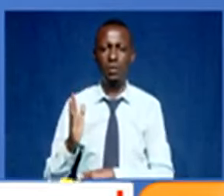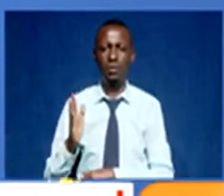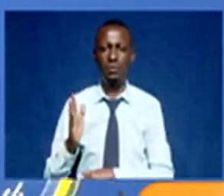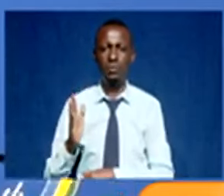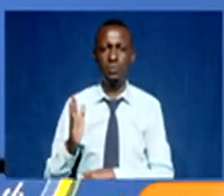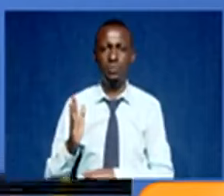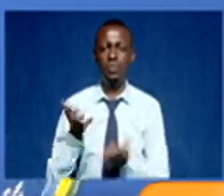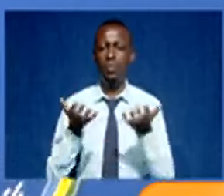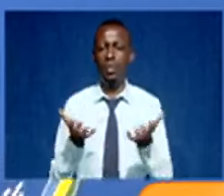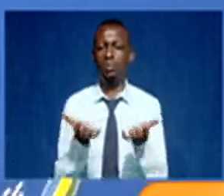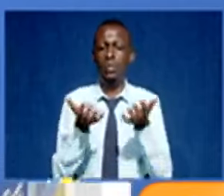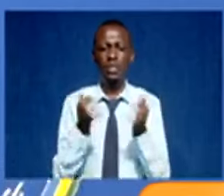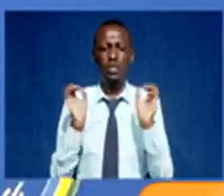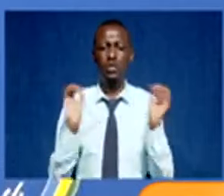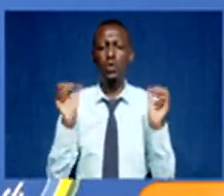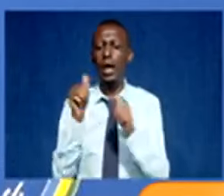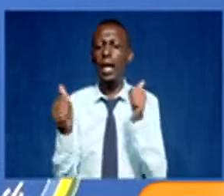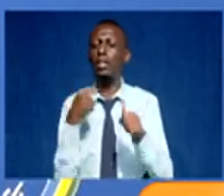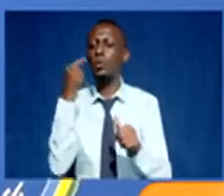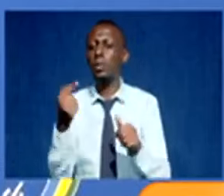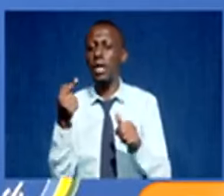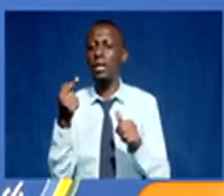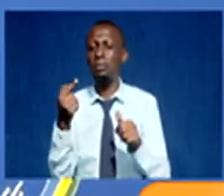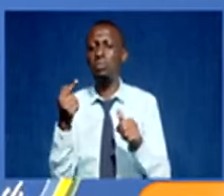I don't need permission from anybody.